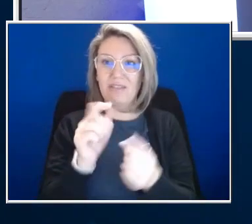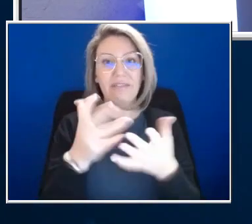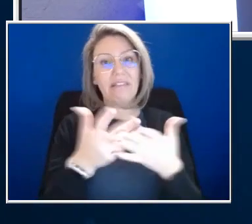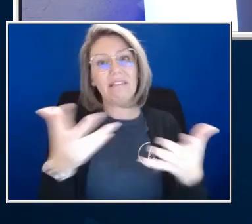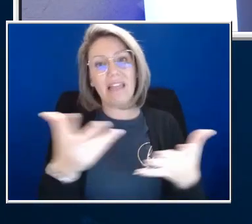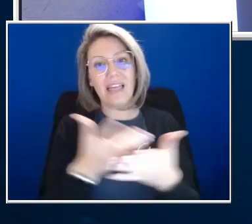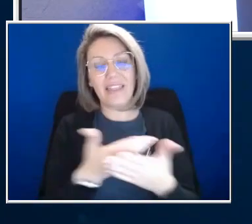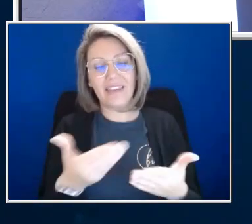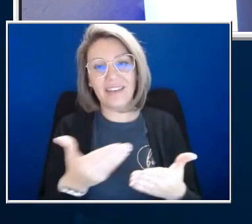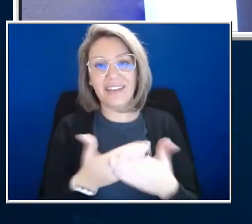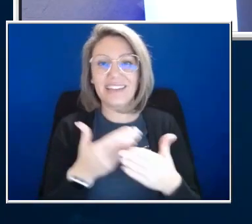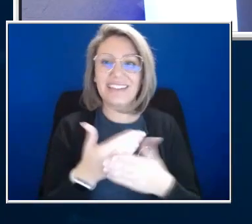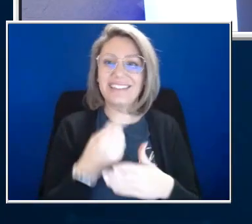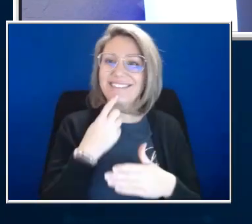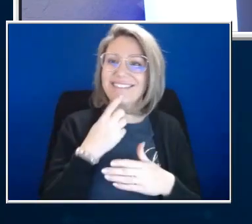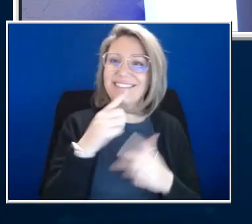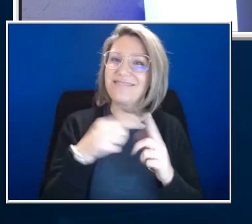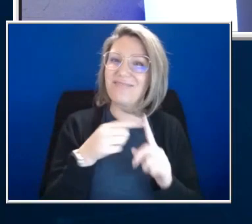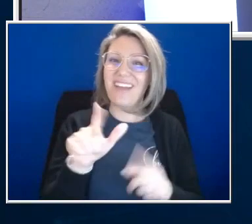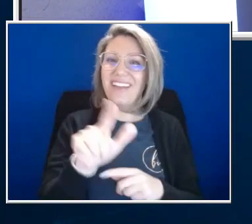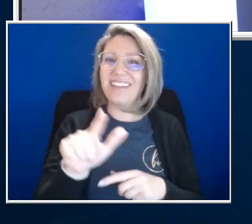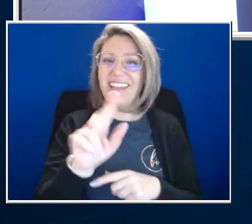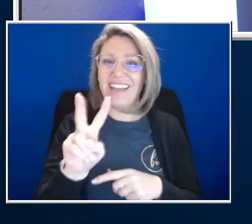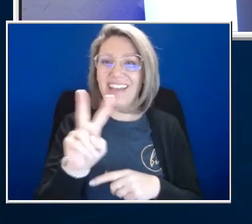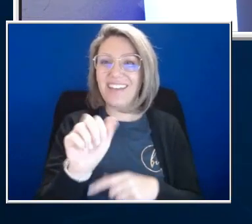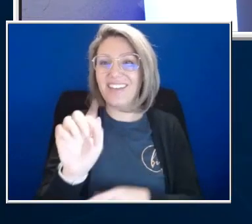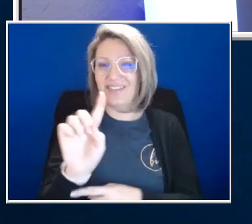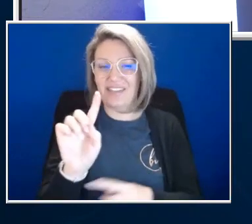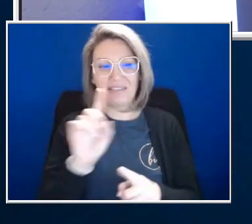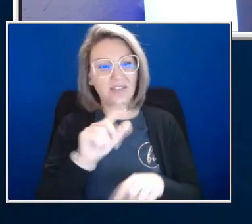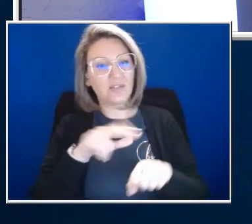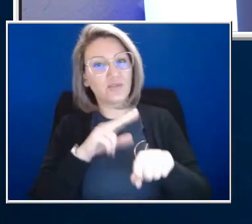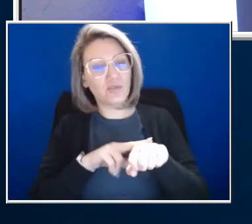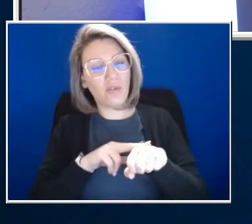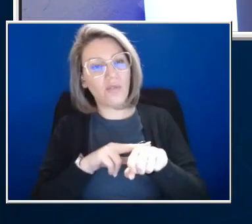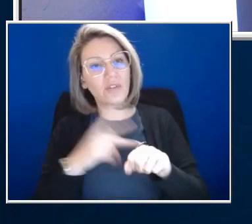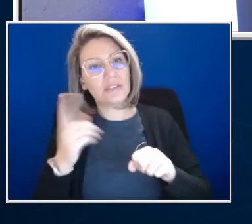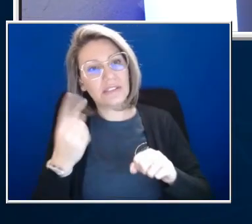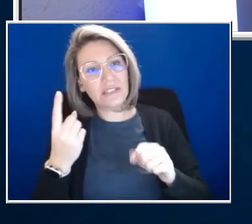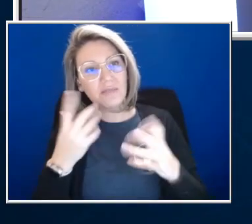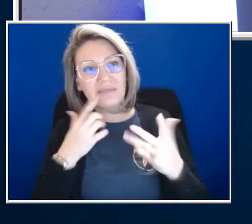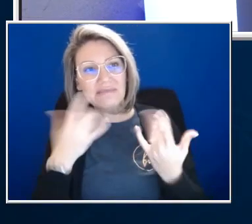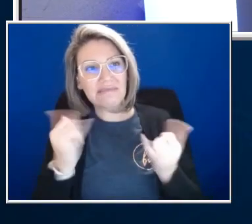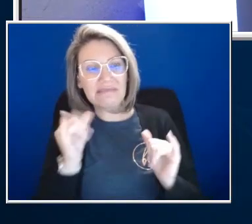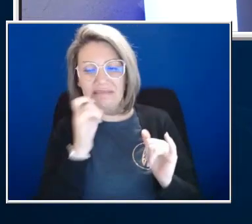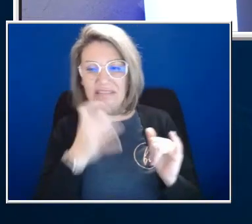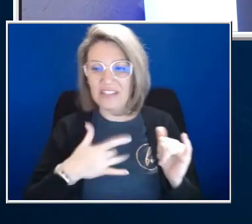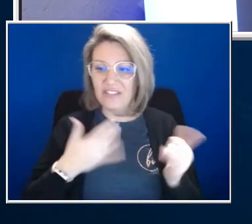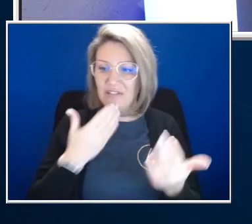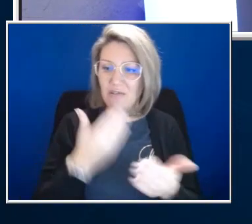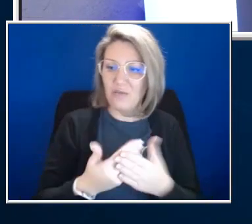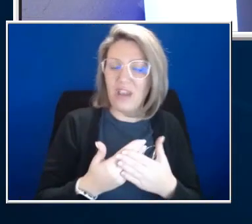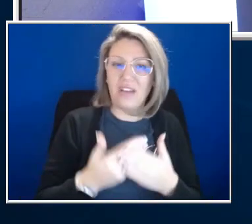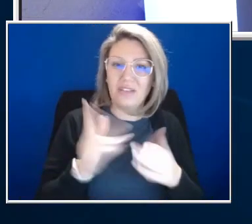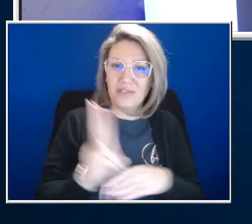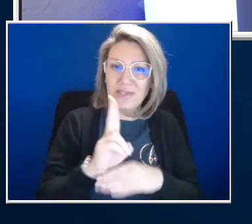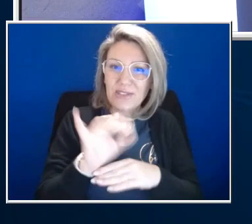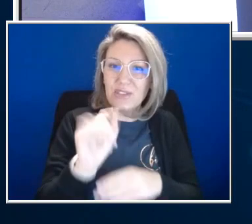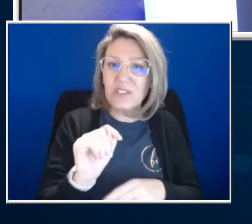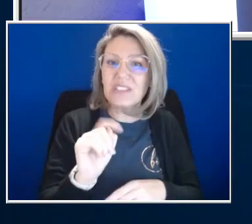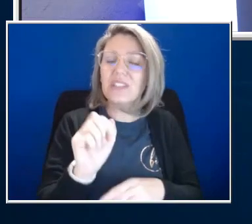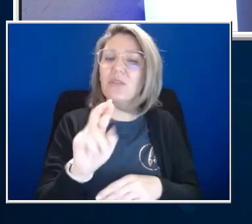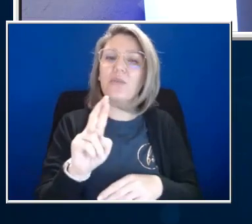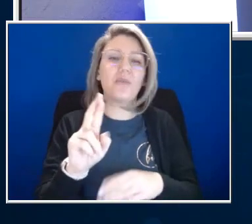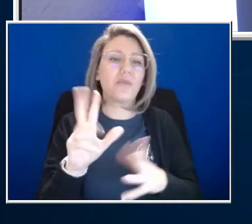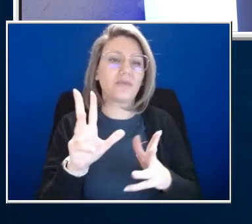old LVAD. Is it normal for somebody to, are they still not feeling well on it? Or is it, again, just meant to